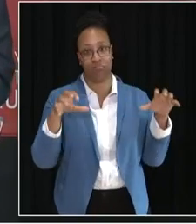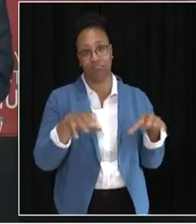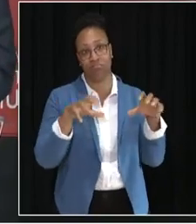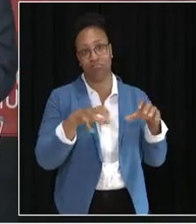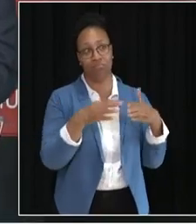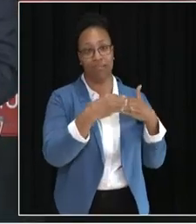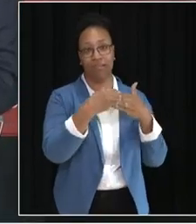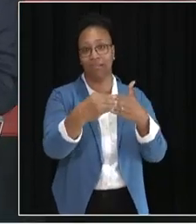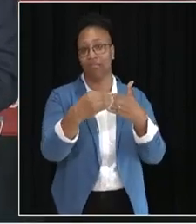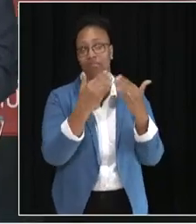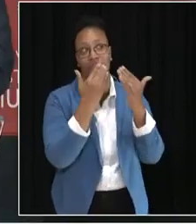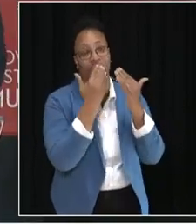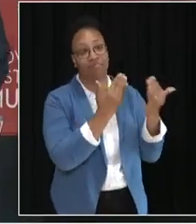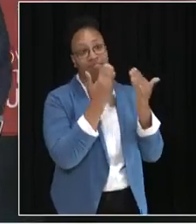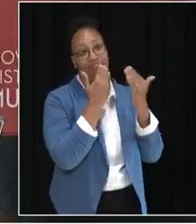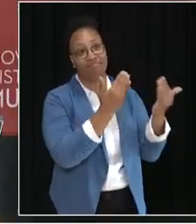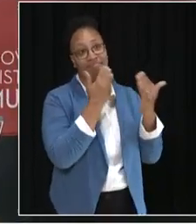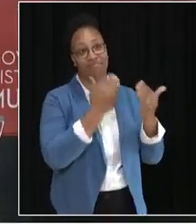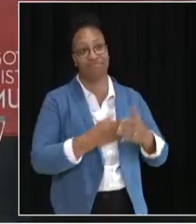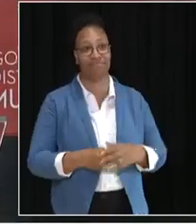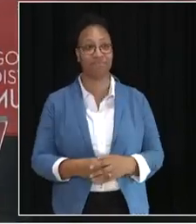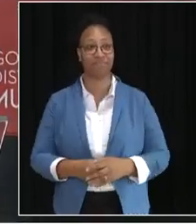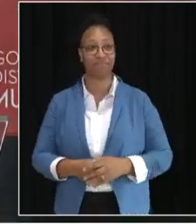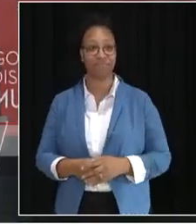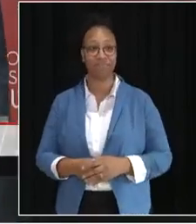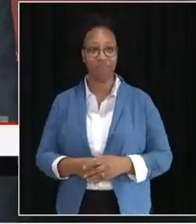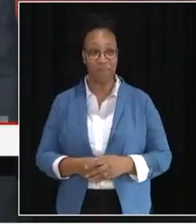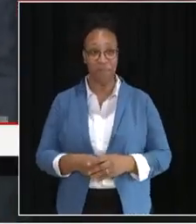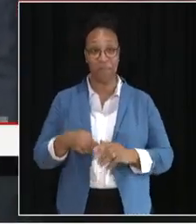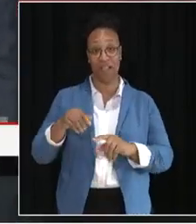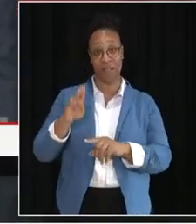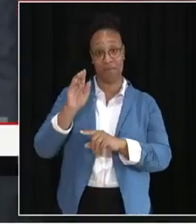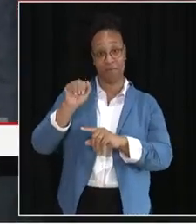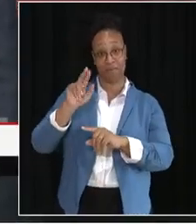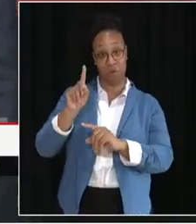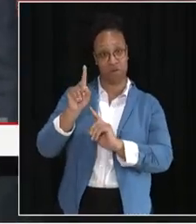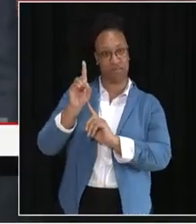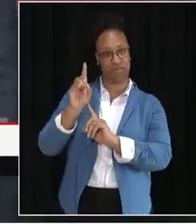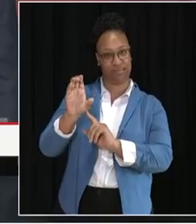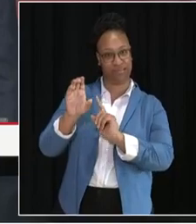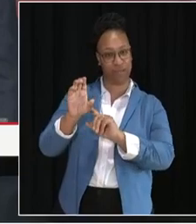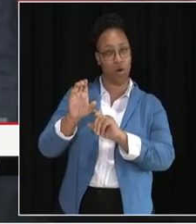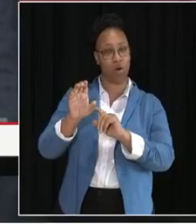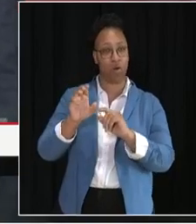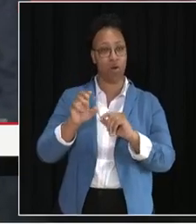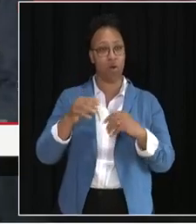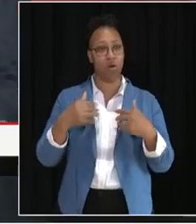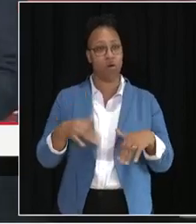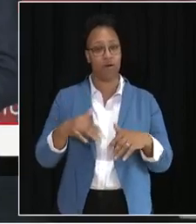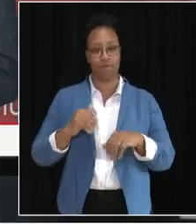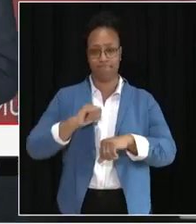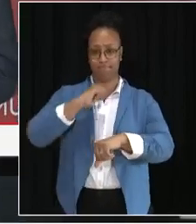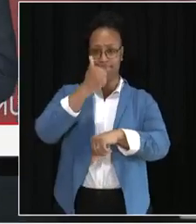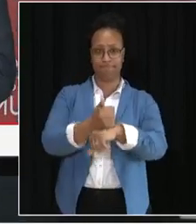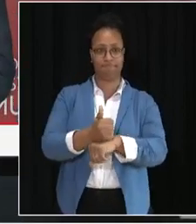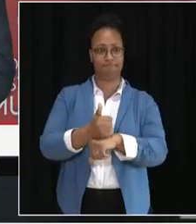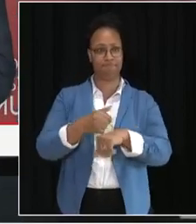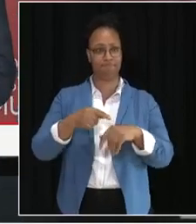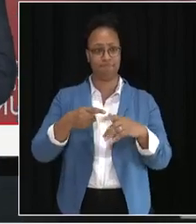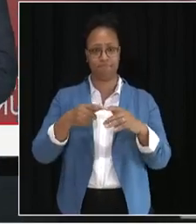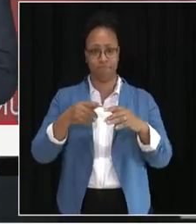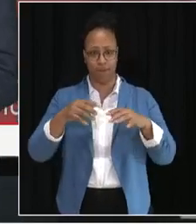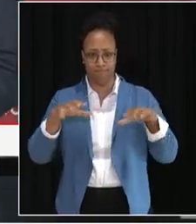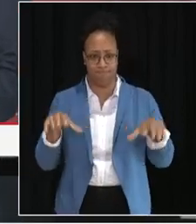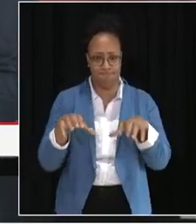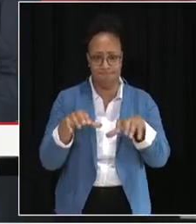The Bard High School Early College educational model is centered around giving students the ability to take college courses while simultaneously earning their high school